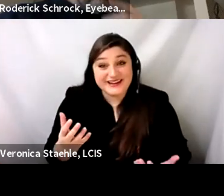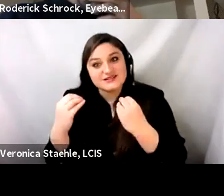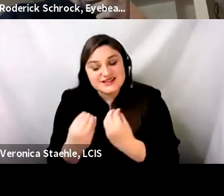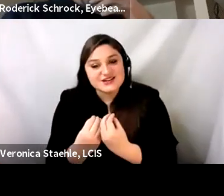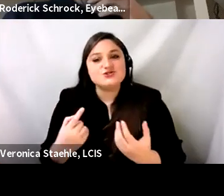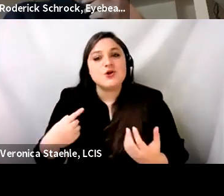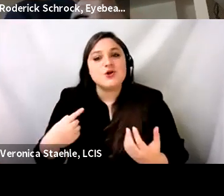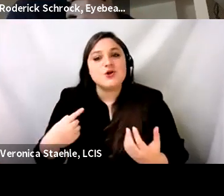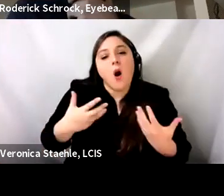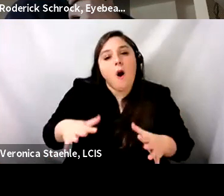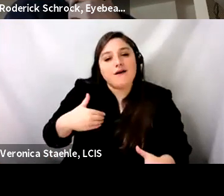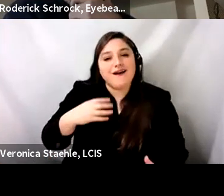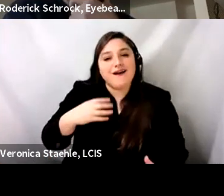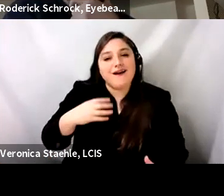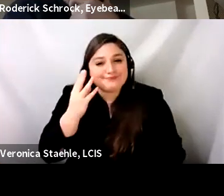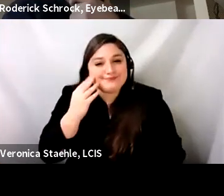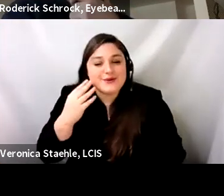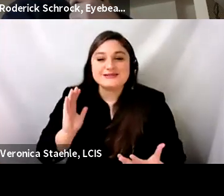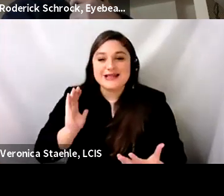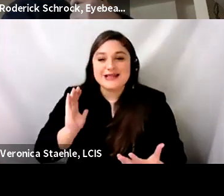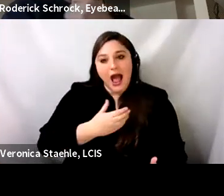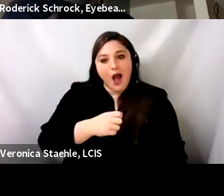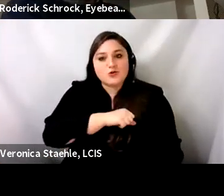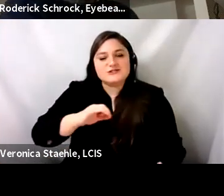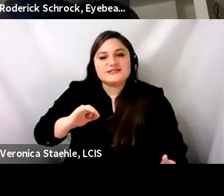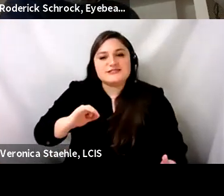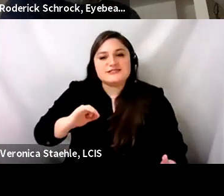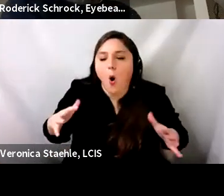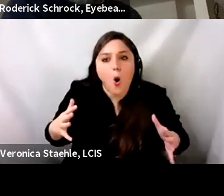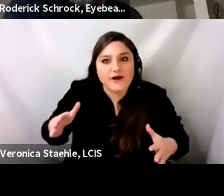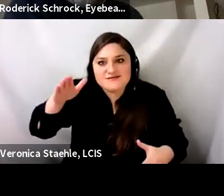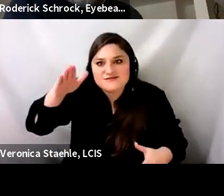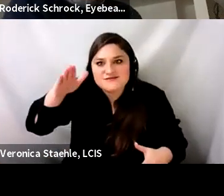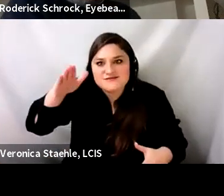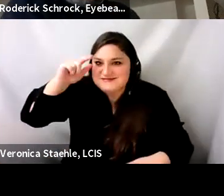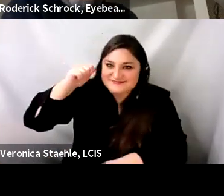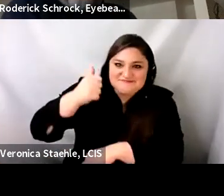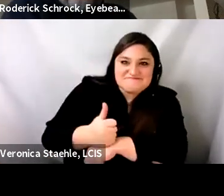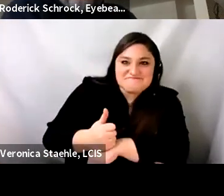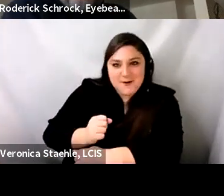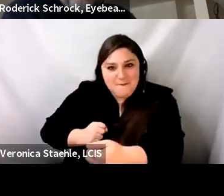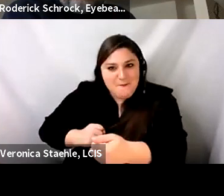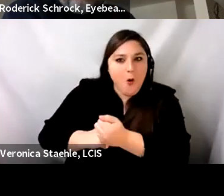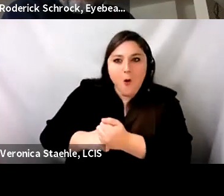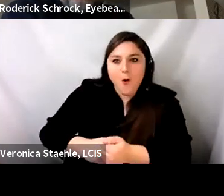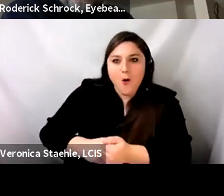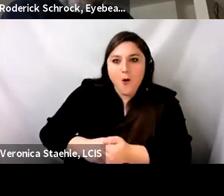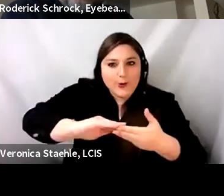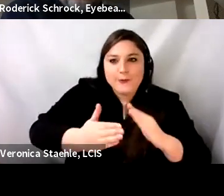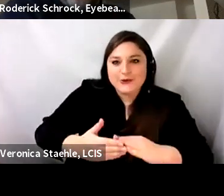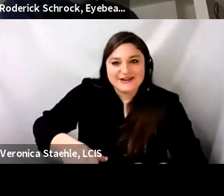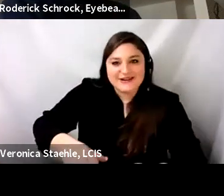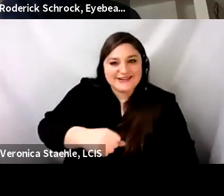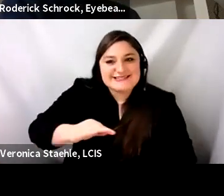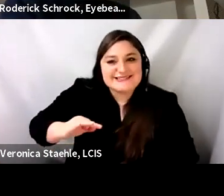sort of relentless focus on community and individual empowerment and self-determination, that we had gained the necessary